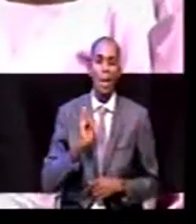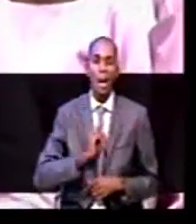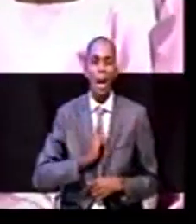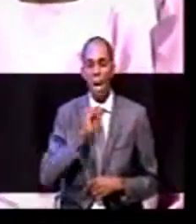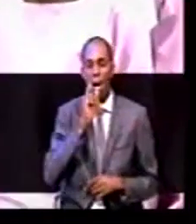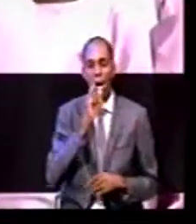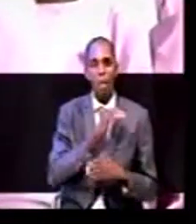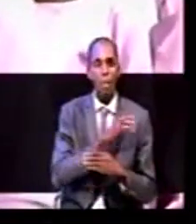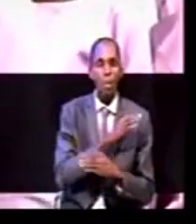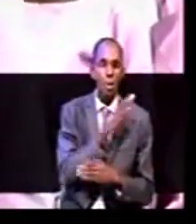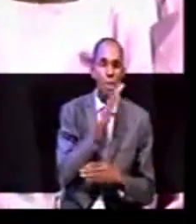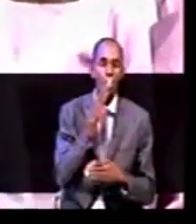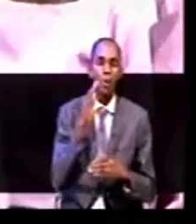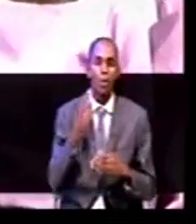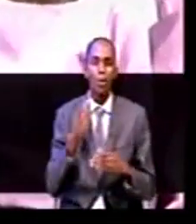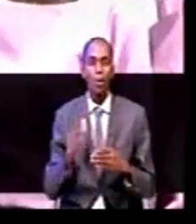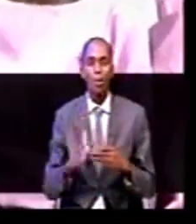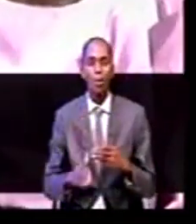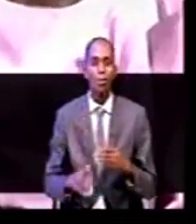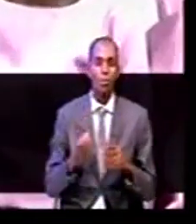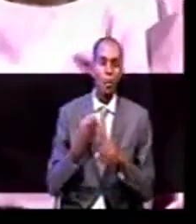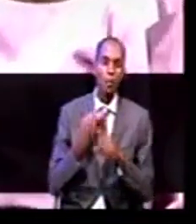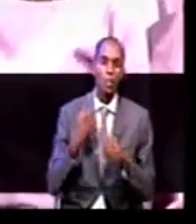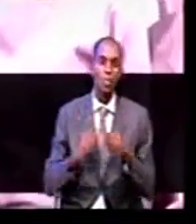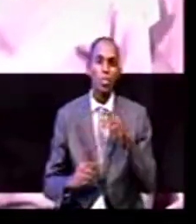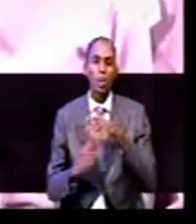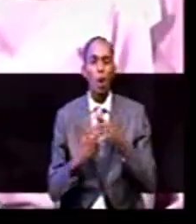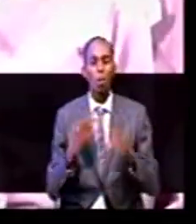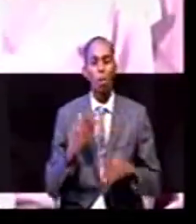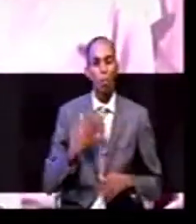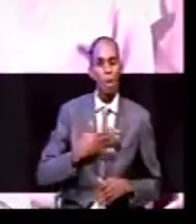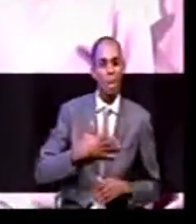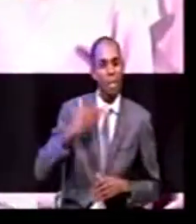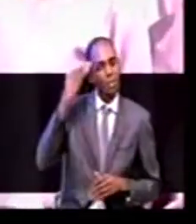I am healed, I am